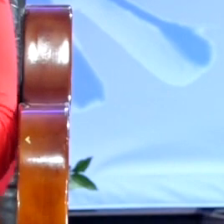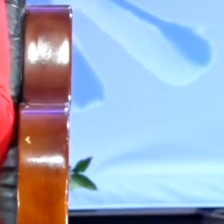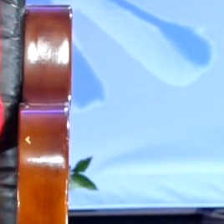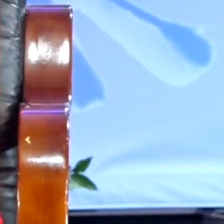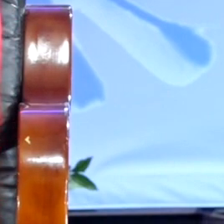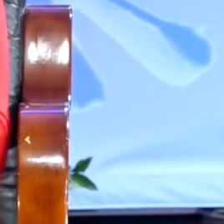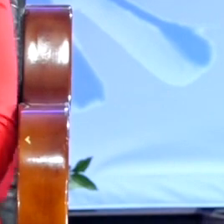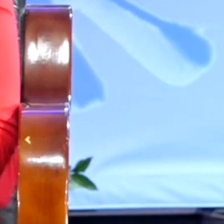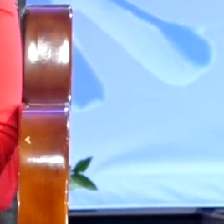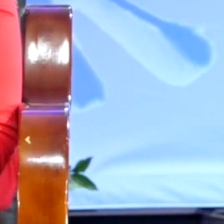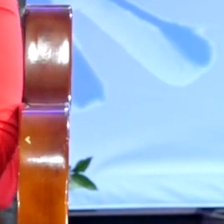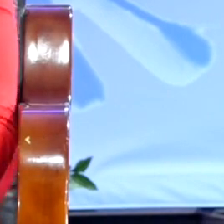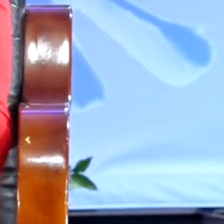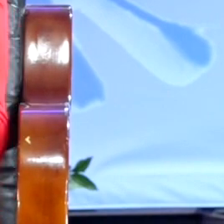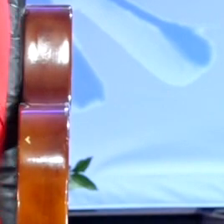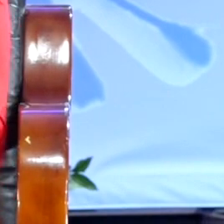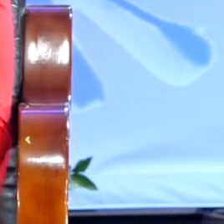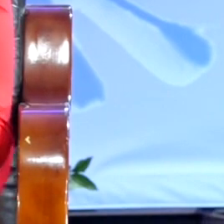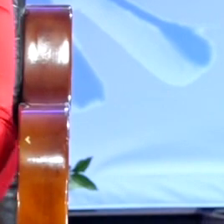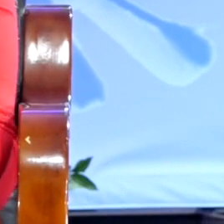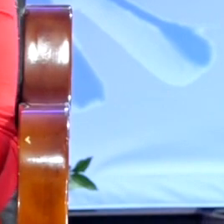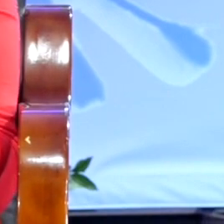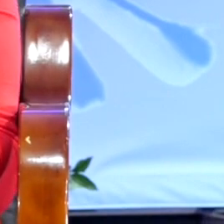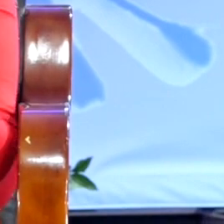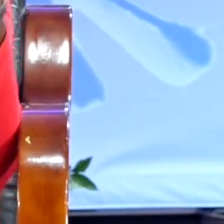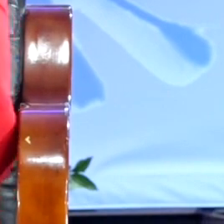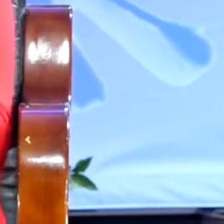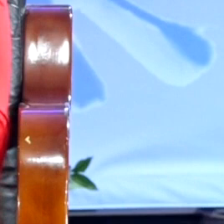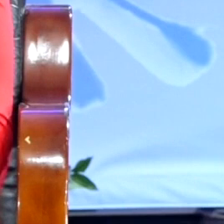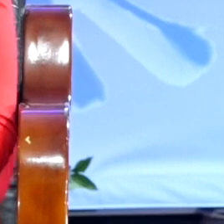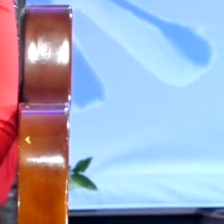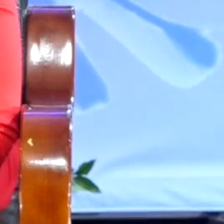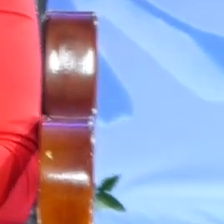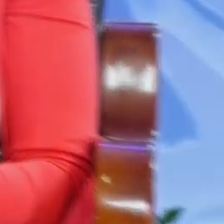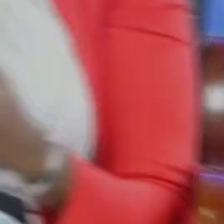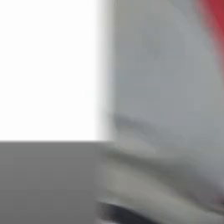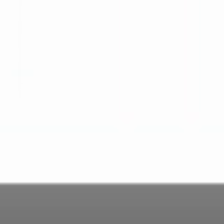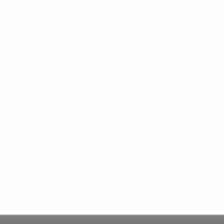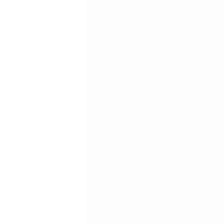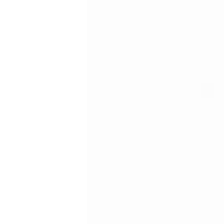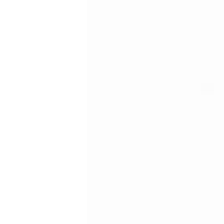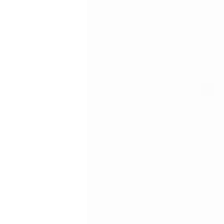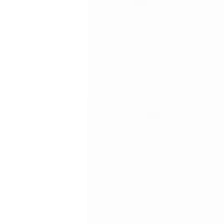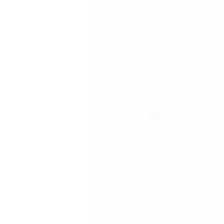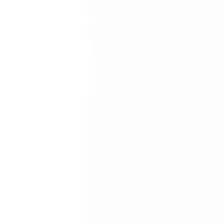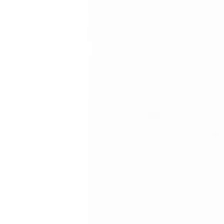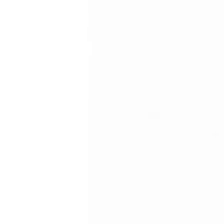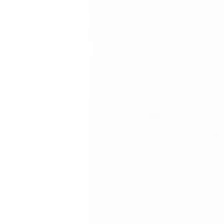to pick up after themselves. Because women are not rehabs for badly raised men.